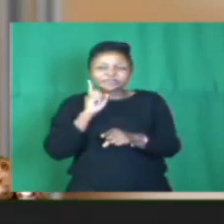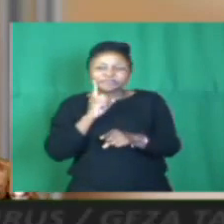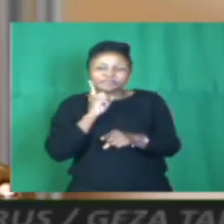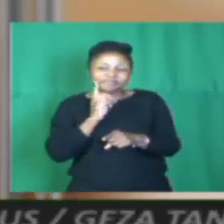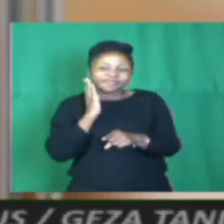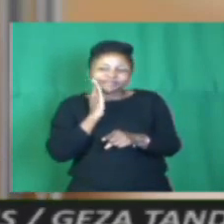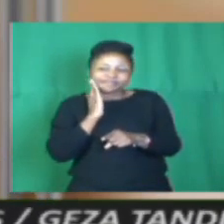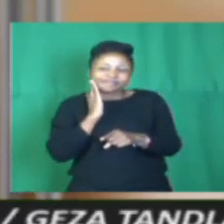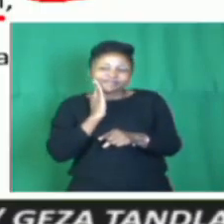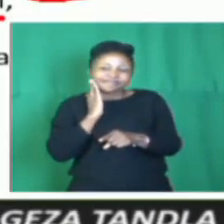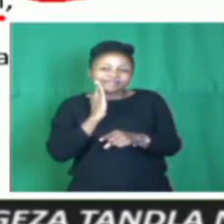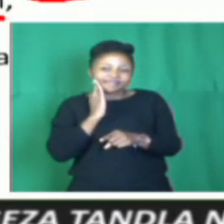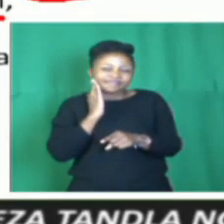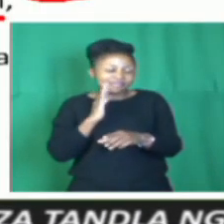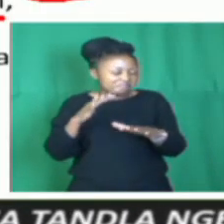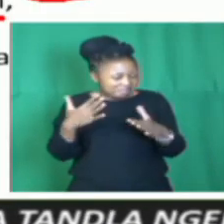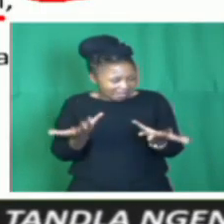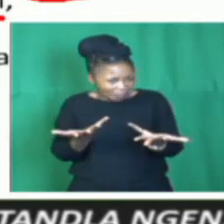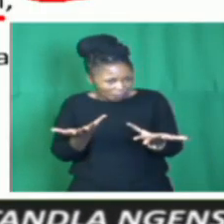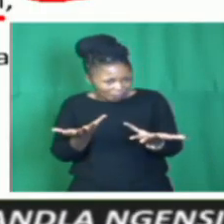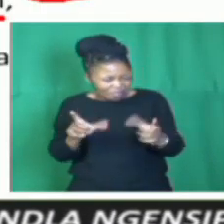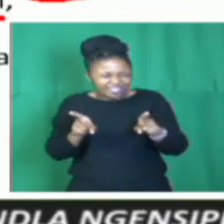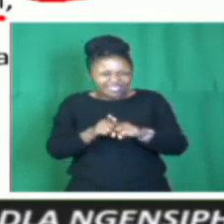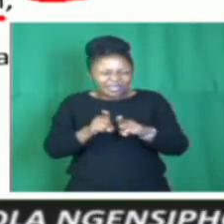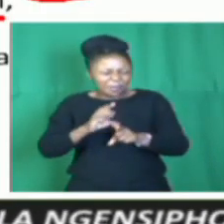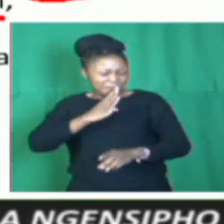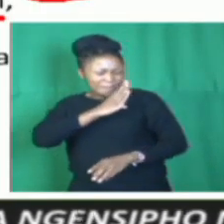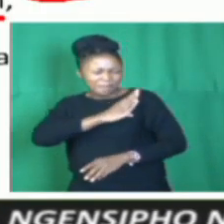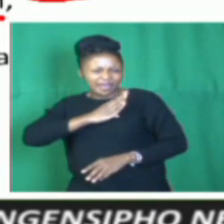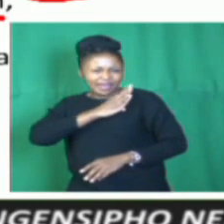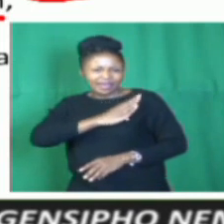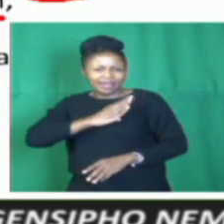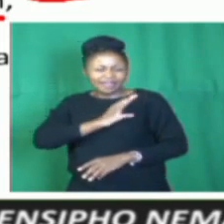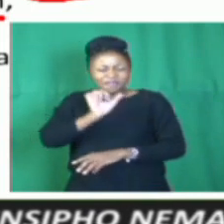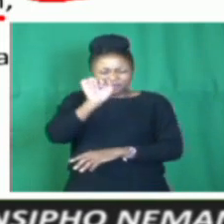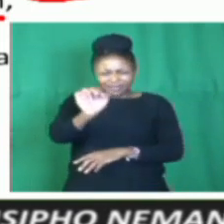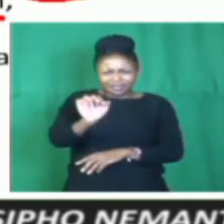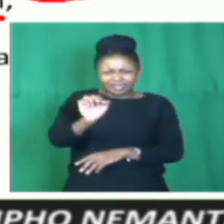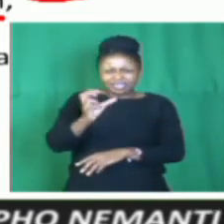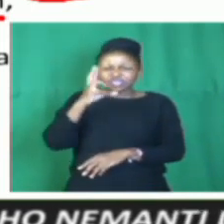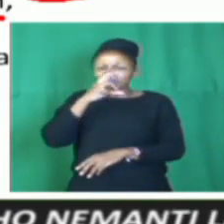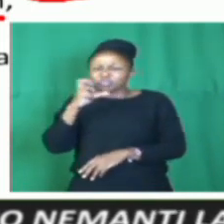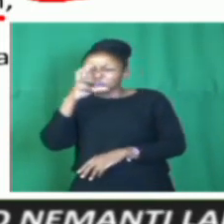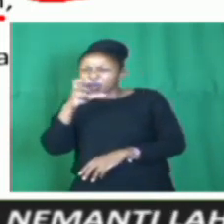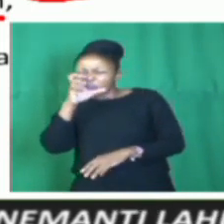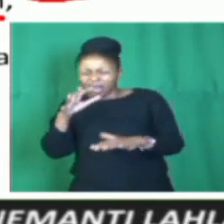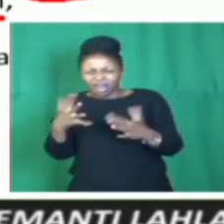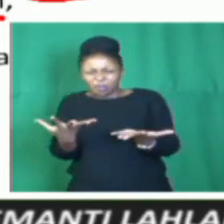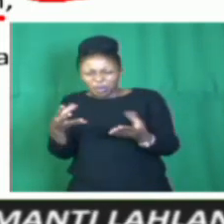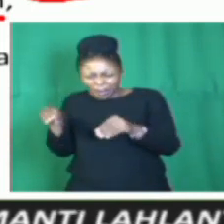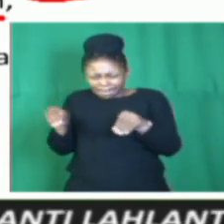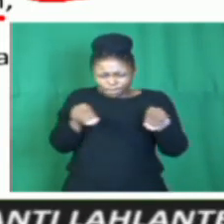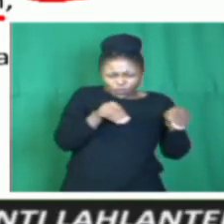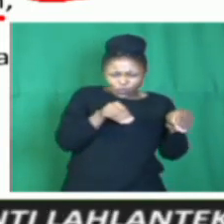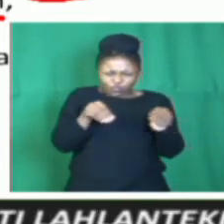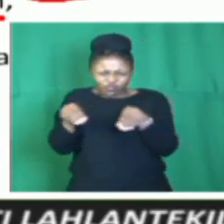the mannerism, the way the person behaves, the way the person talks, the way the person moves, the way the